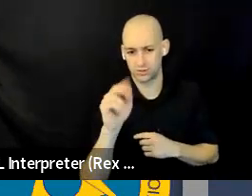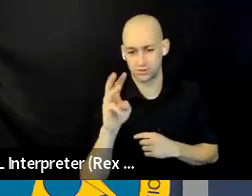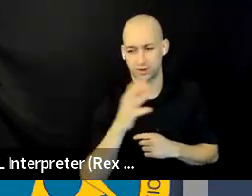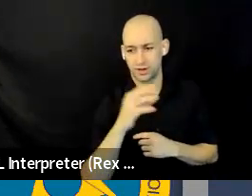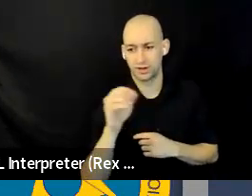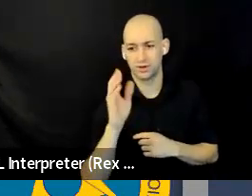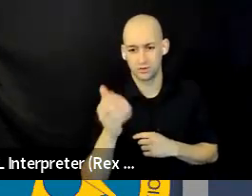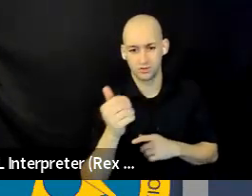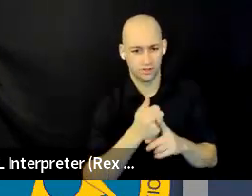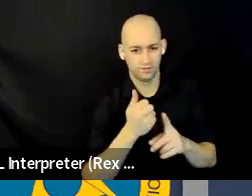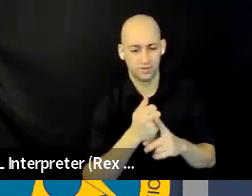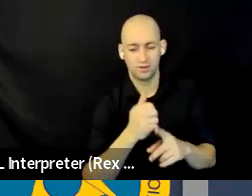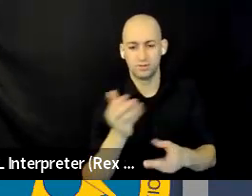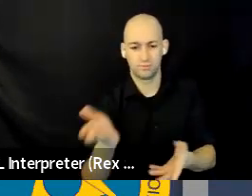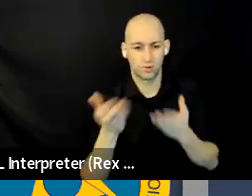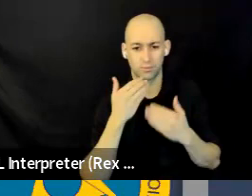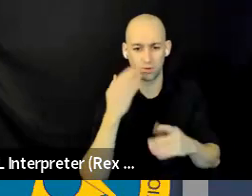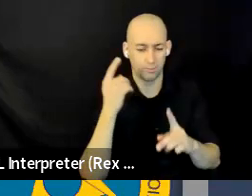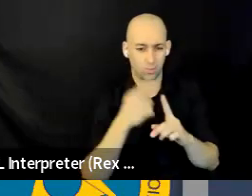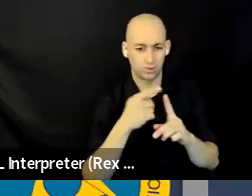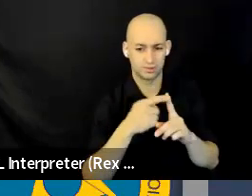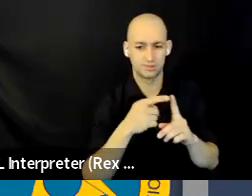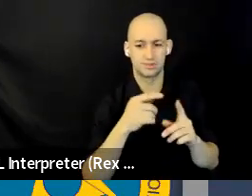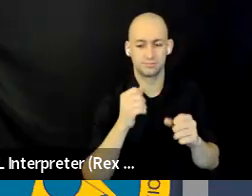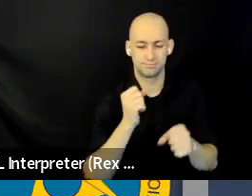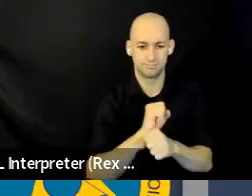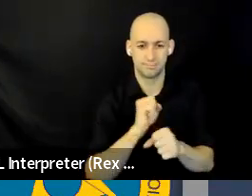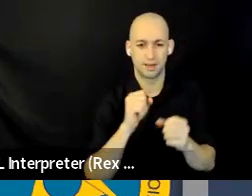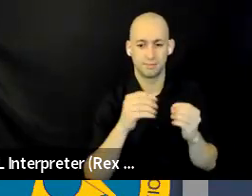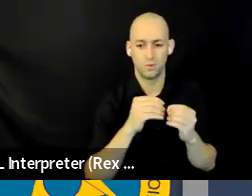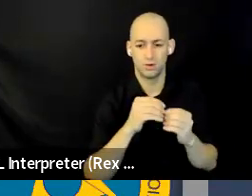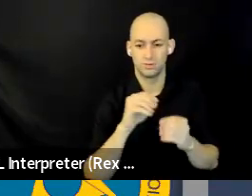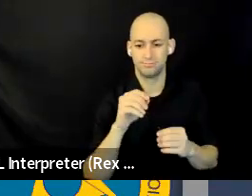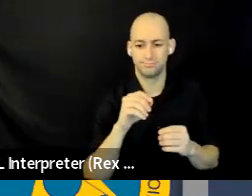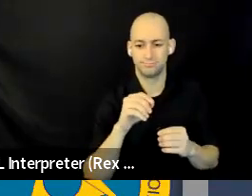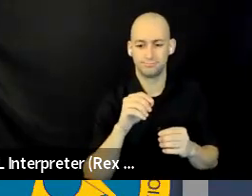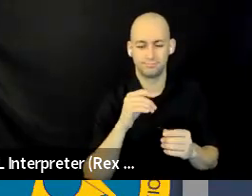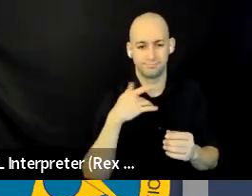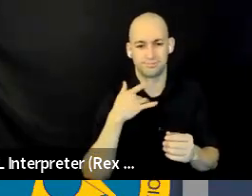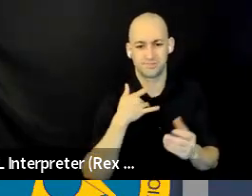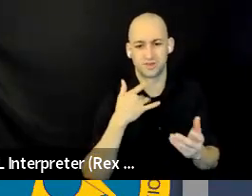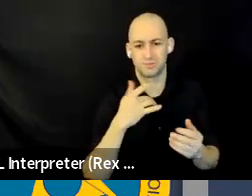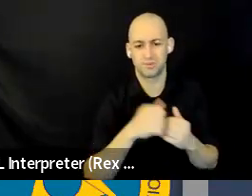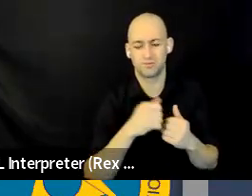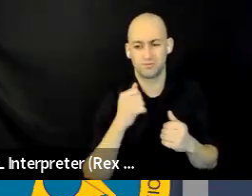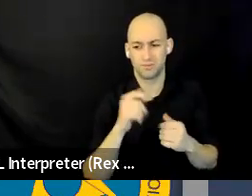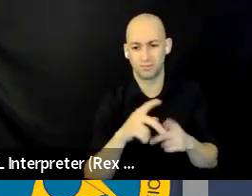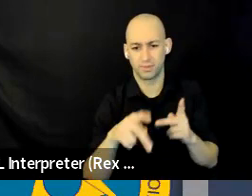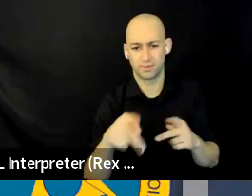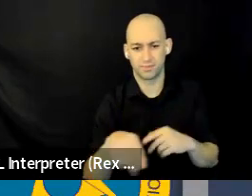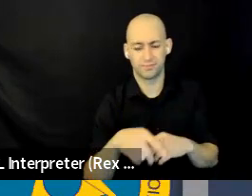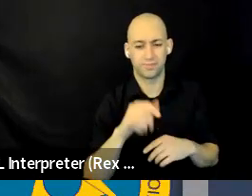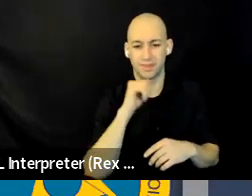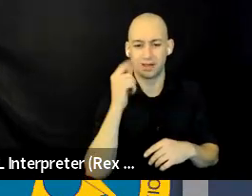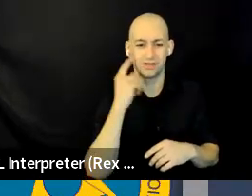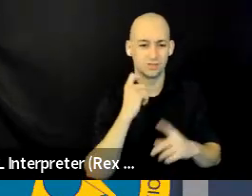bring up very good points, I think, to make more tangible for people to understand how this impacts them, not just in terms of getting from point A to point